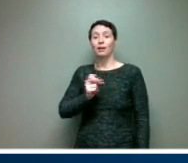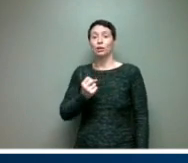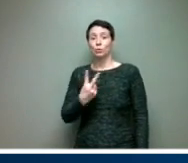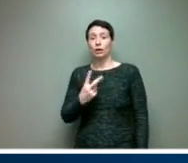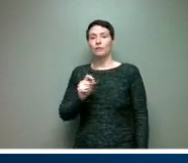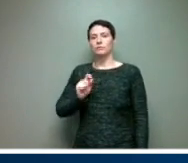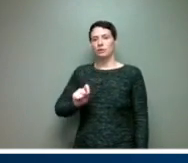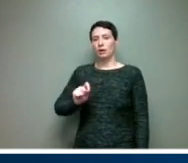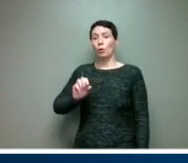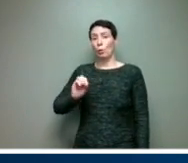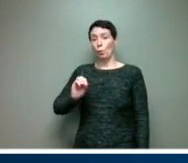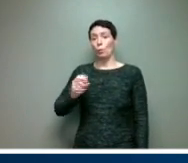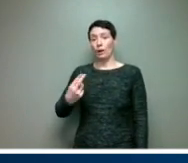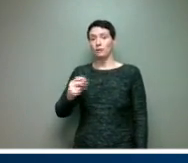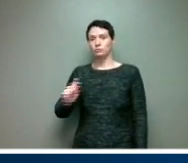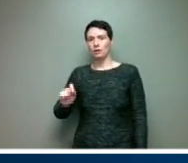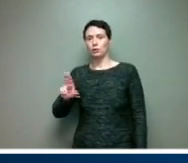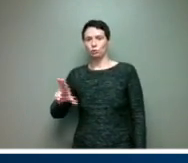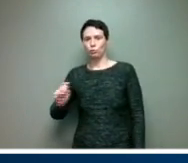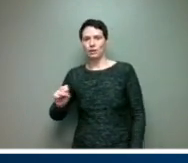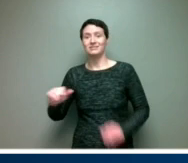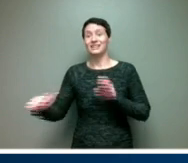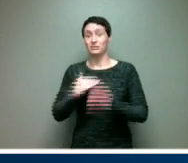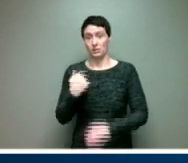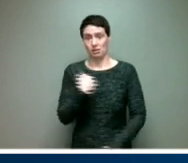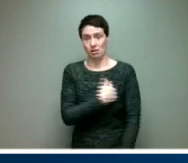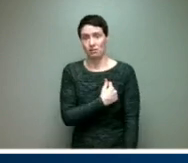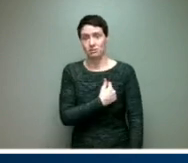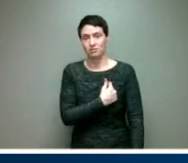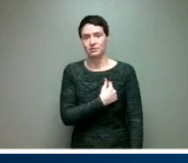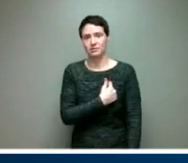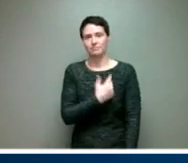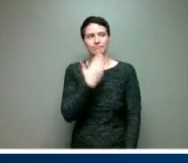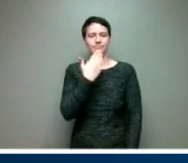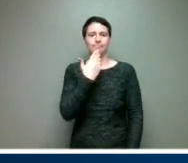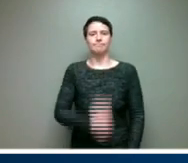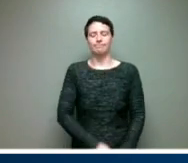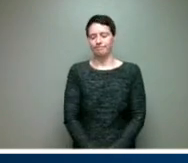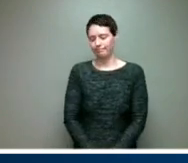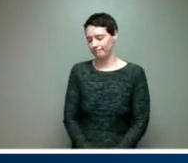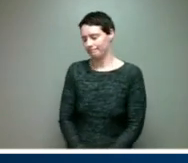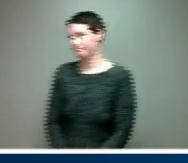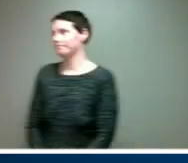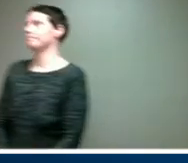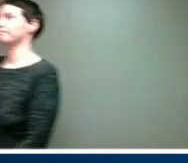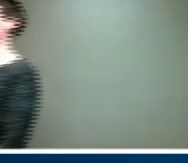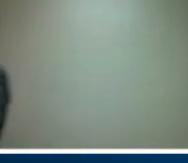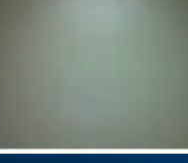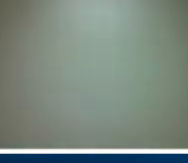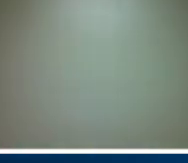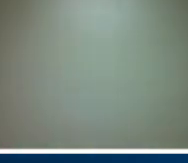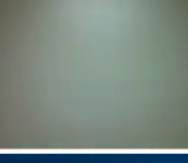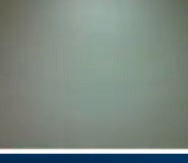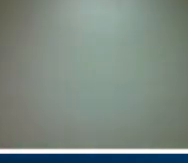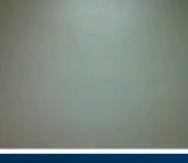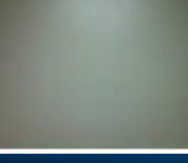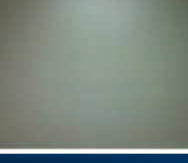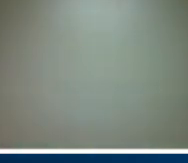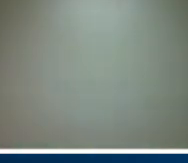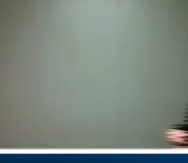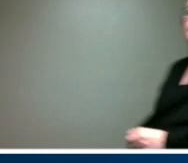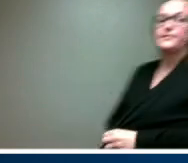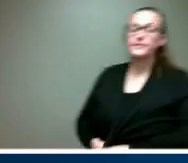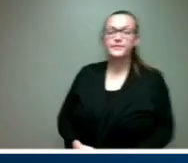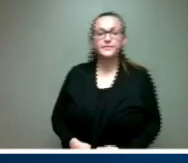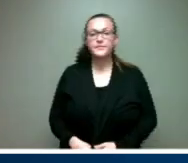engage@columbus.k12.oh.us. And we'll be looking for your email. Yes. That's great. Thank you. We also received a question that you